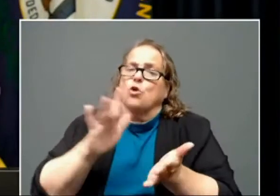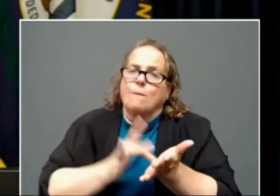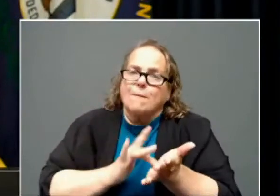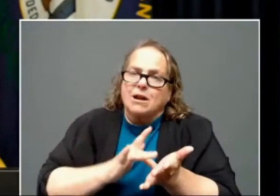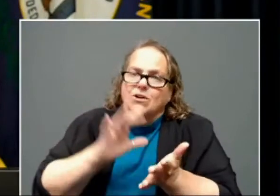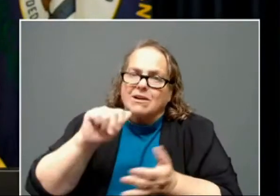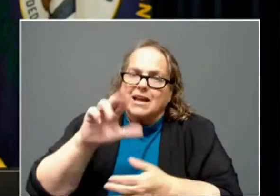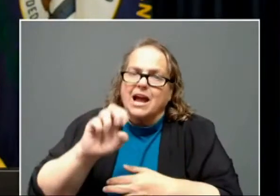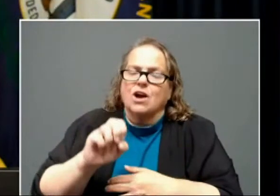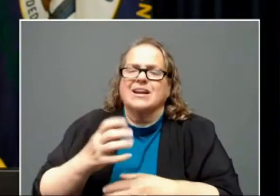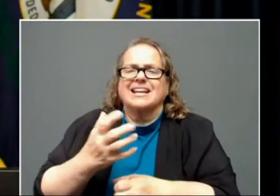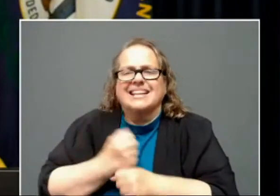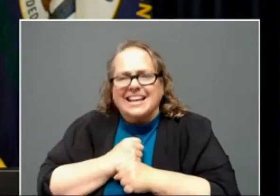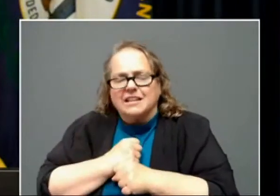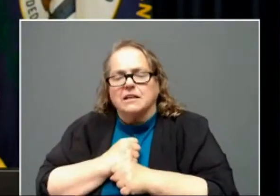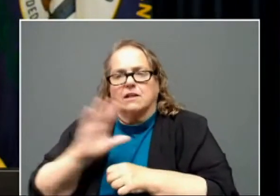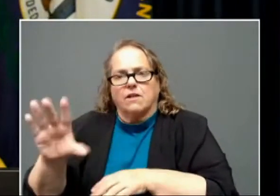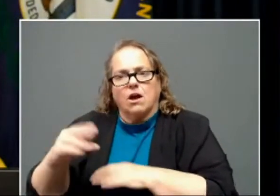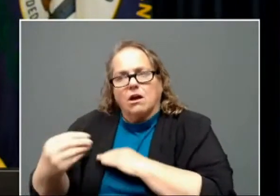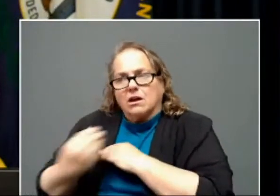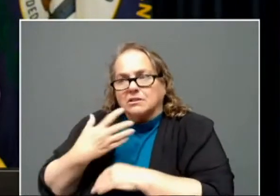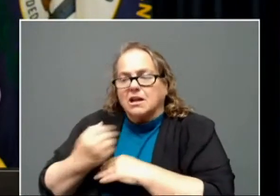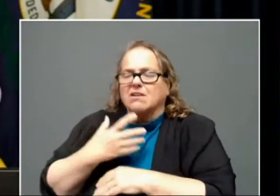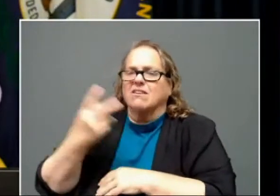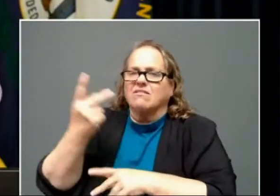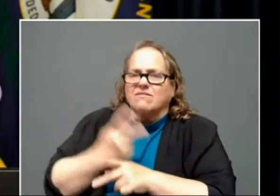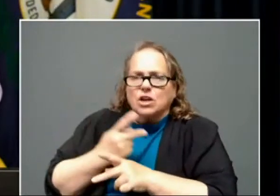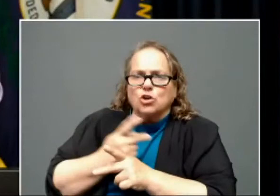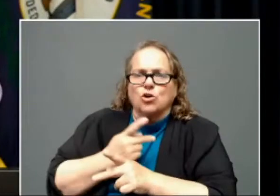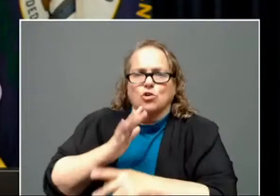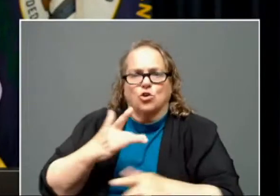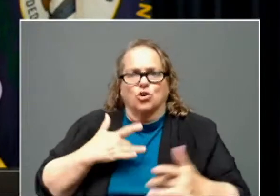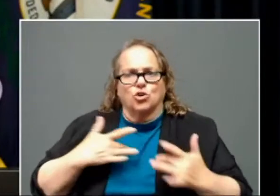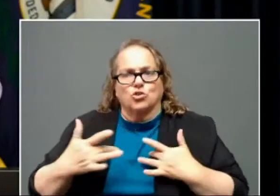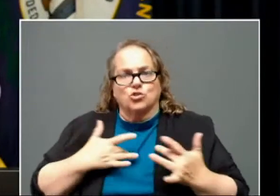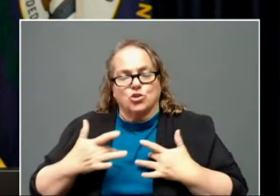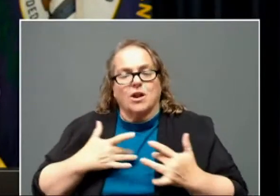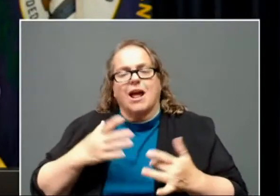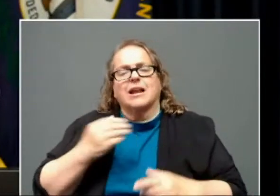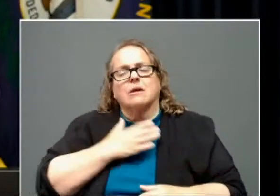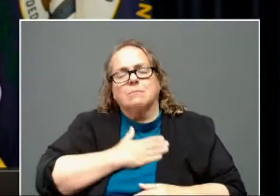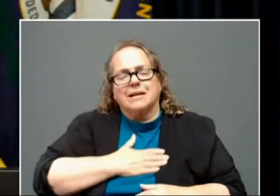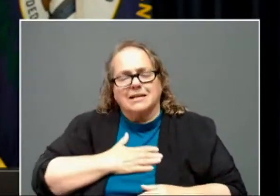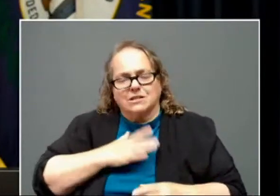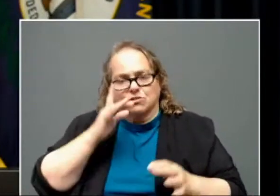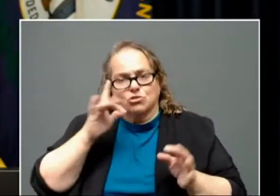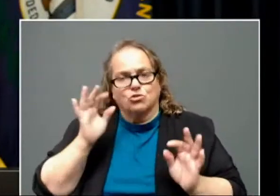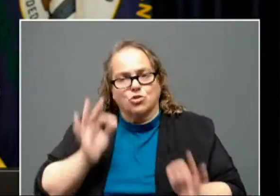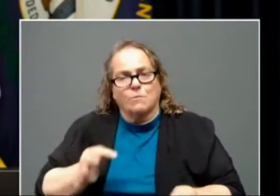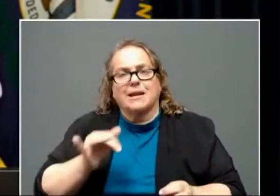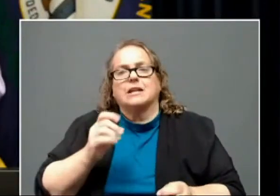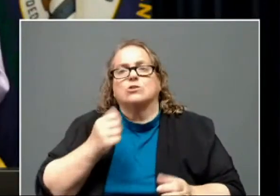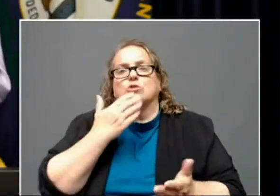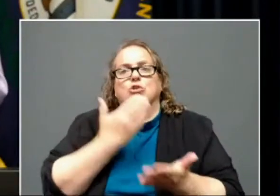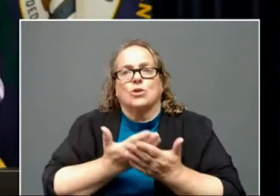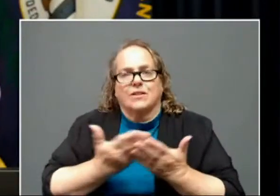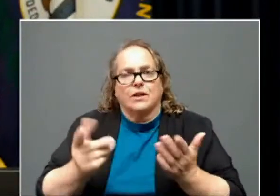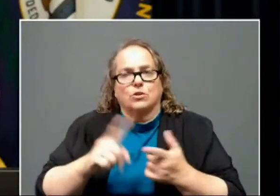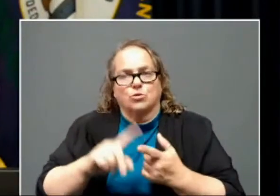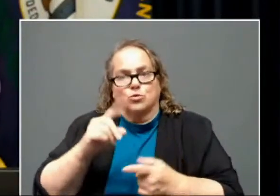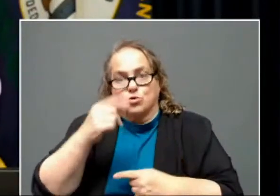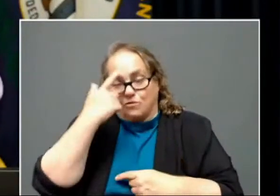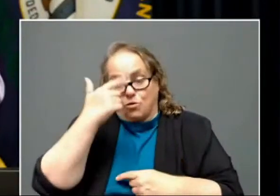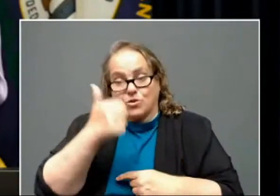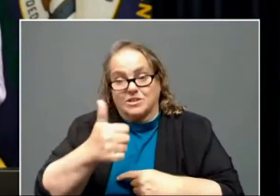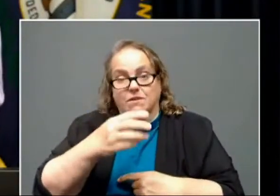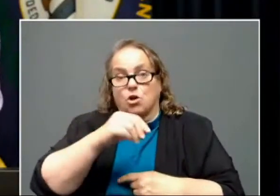counsel, address your concerns. And I do hope that you'll find it in you to determine that this is a good thing to do for yourself and for all the people we